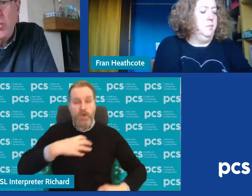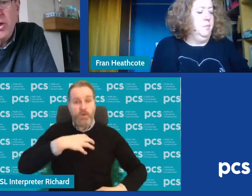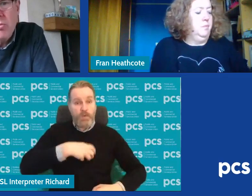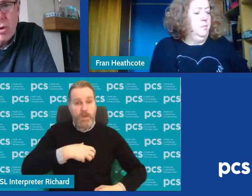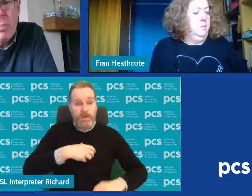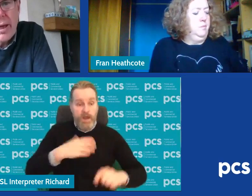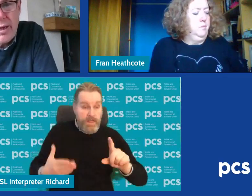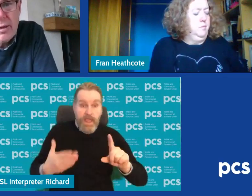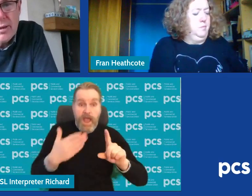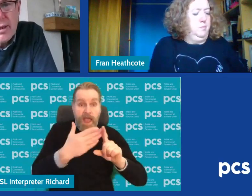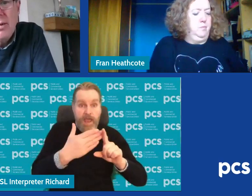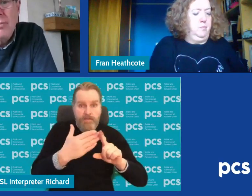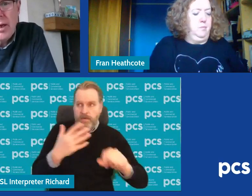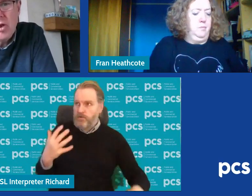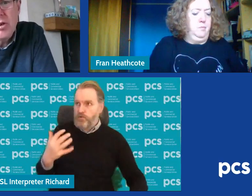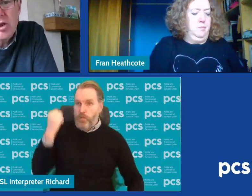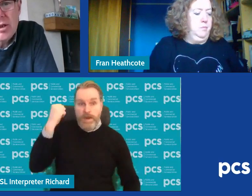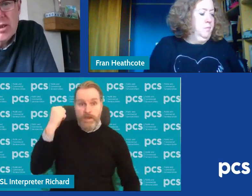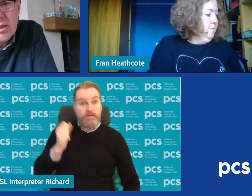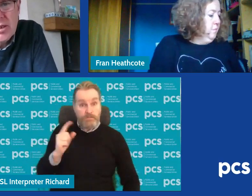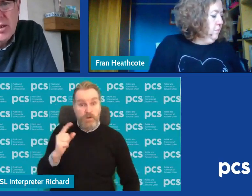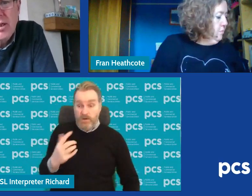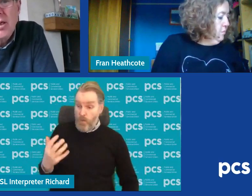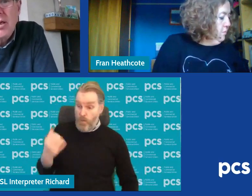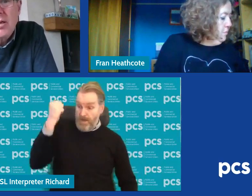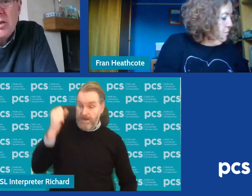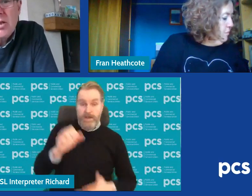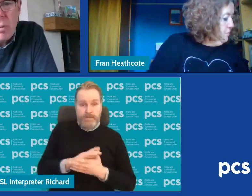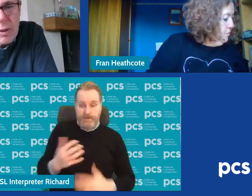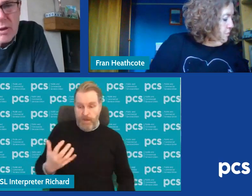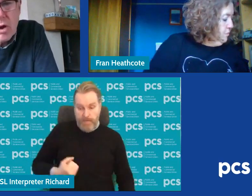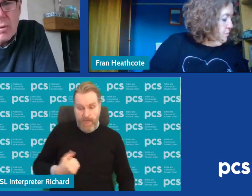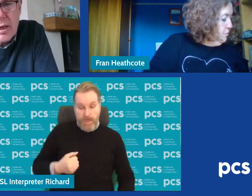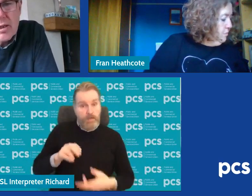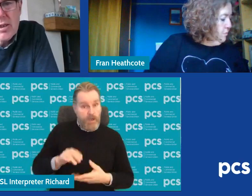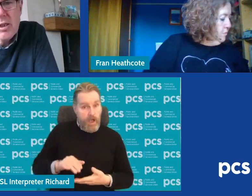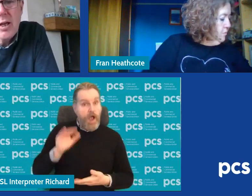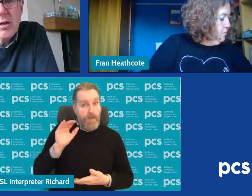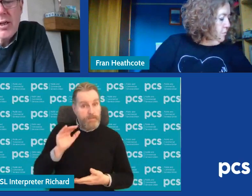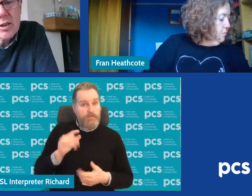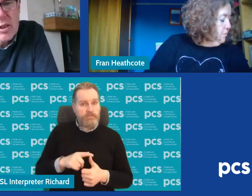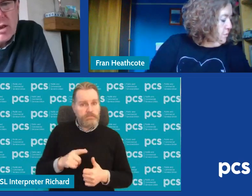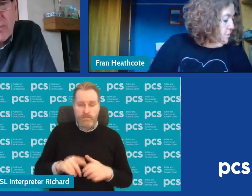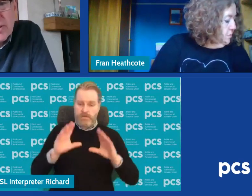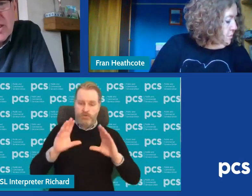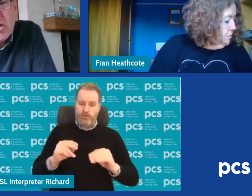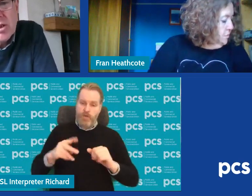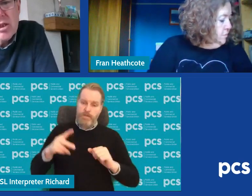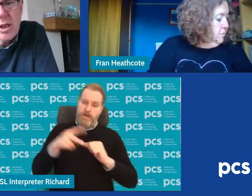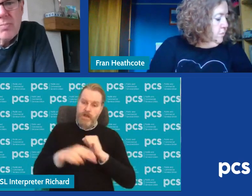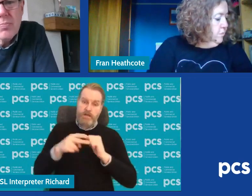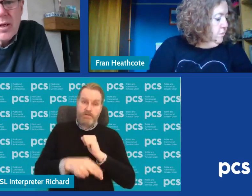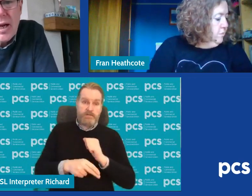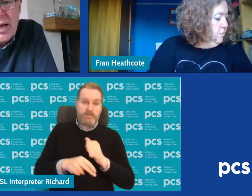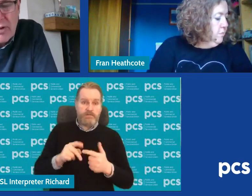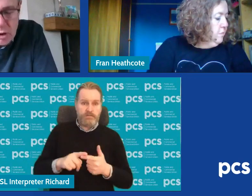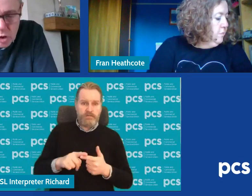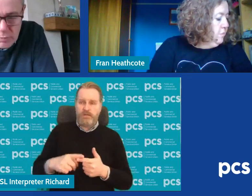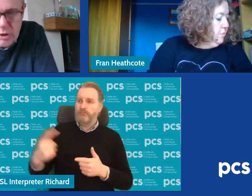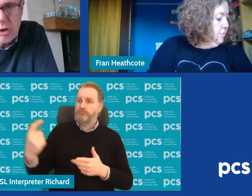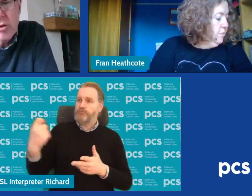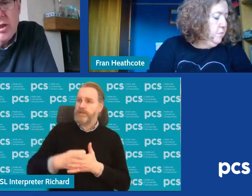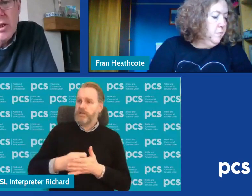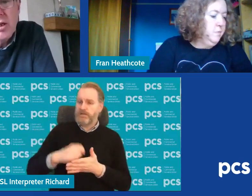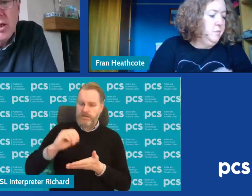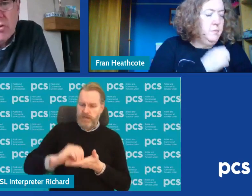want to win you more pay, pensions justice, stopping the job cuts and the cuts to the compensation scheme, and having a